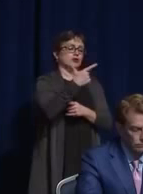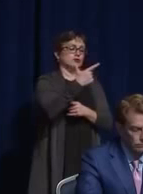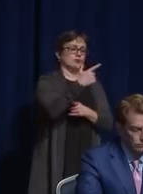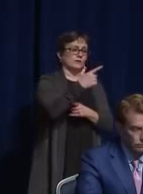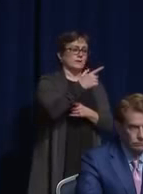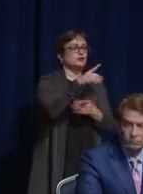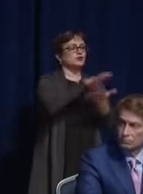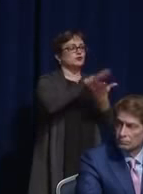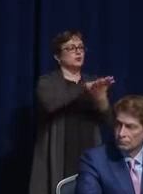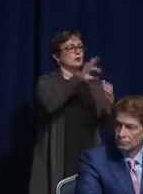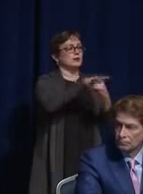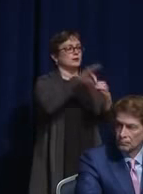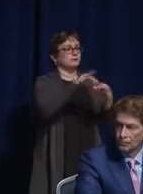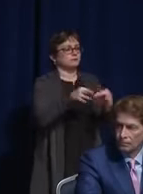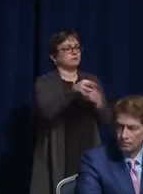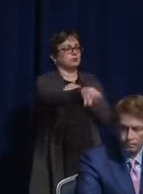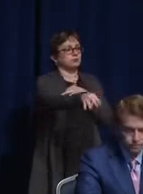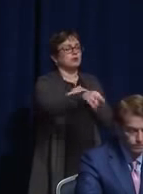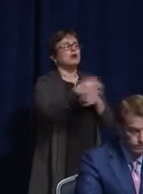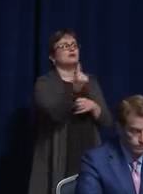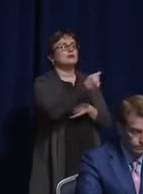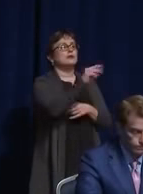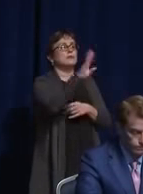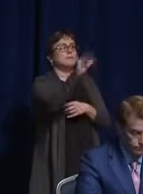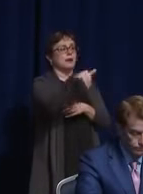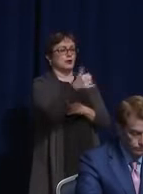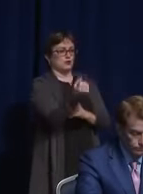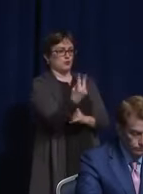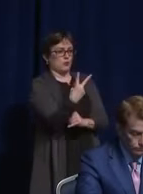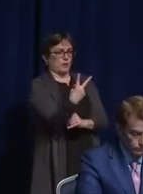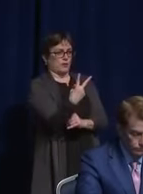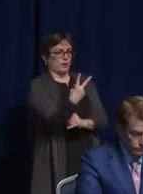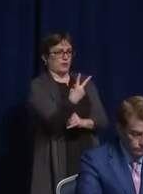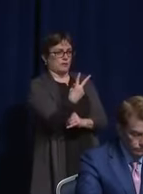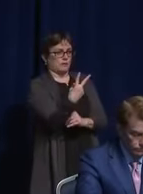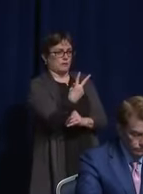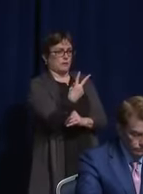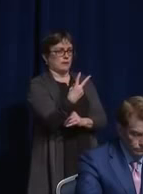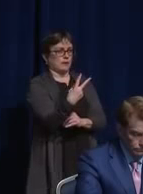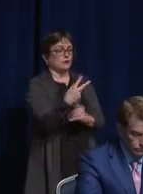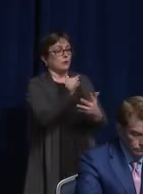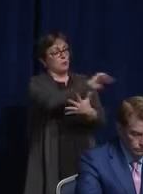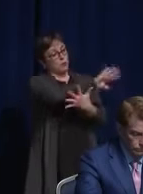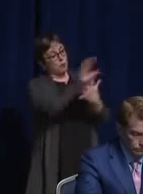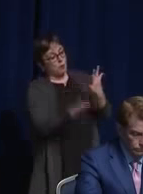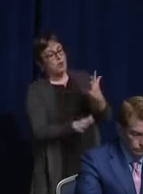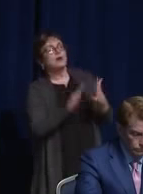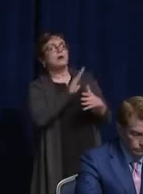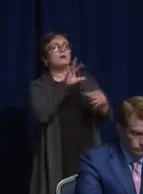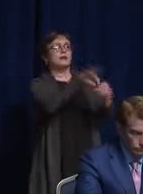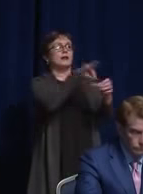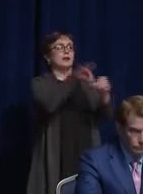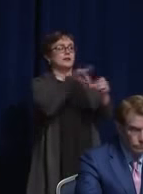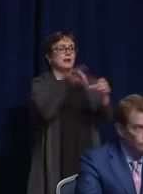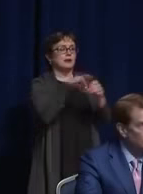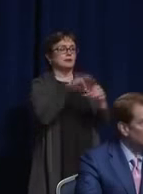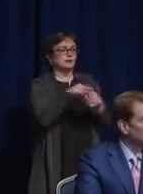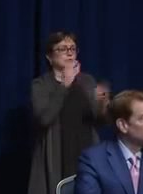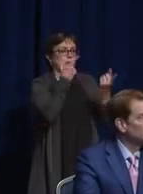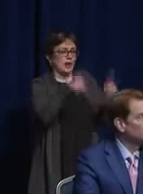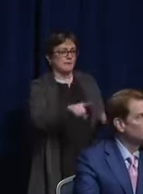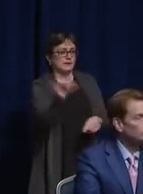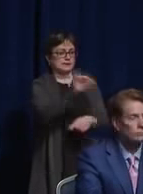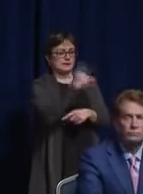same day as the regularly scheduled nonpartisan municipal elections, and all of the above will be conducted through vote by